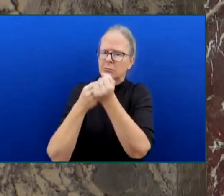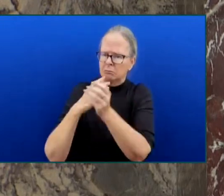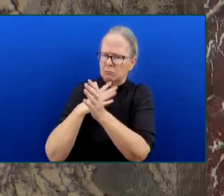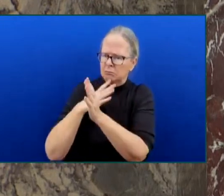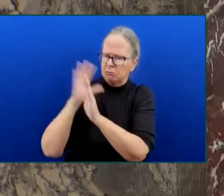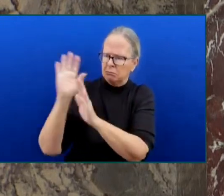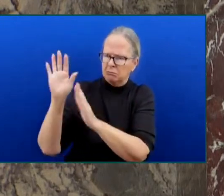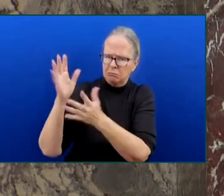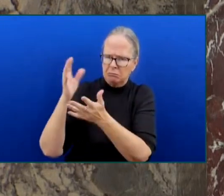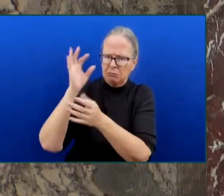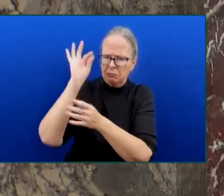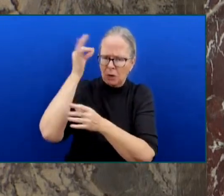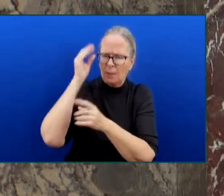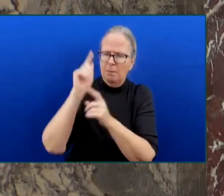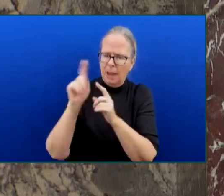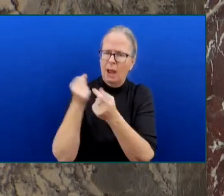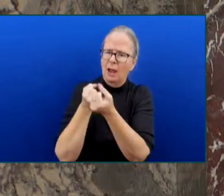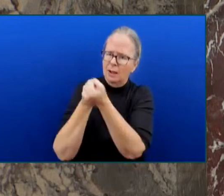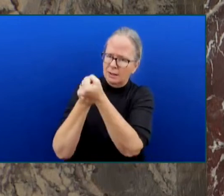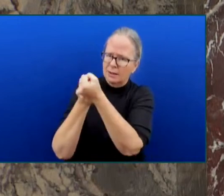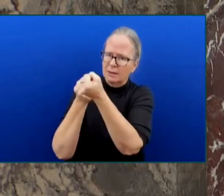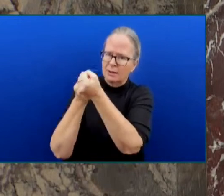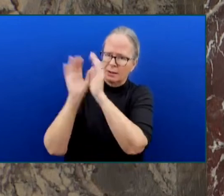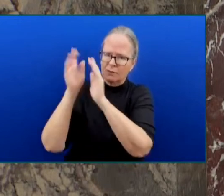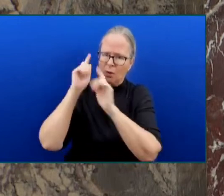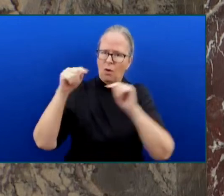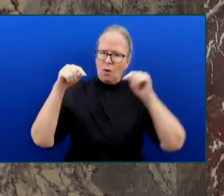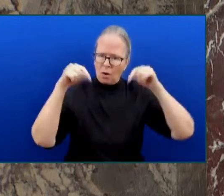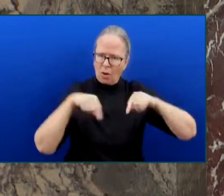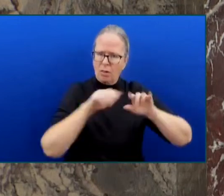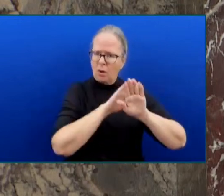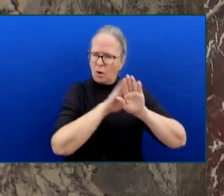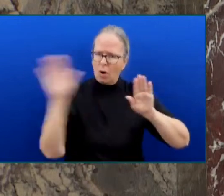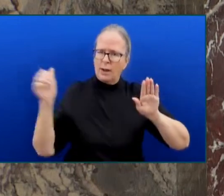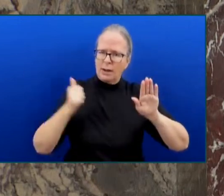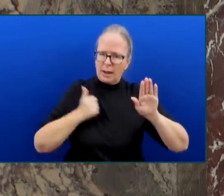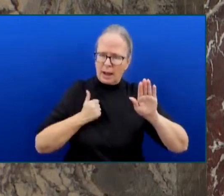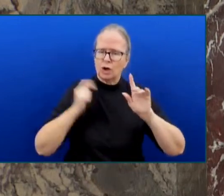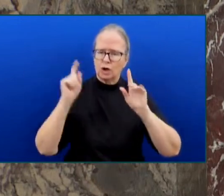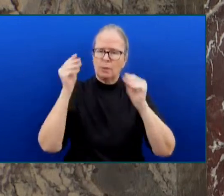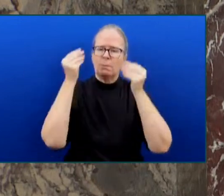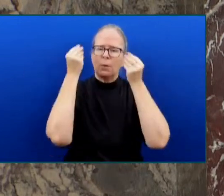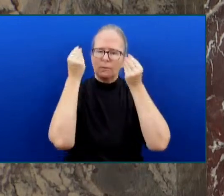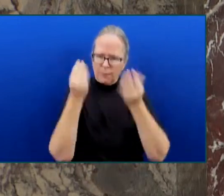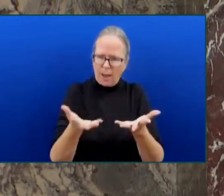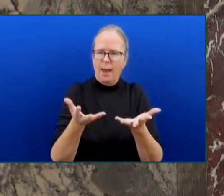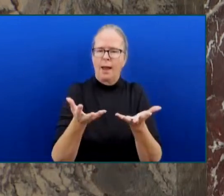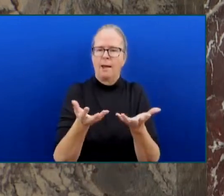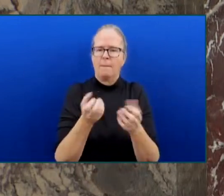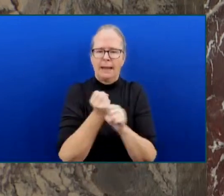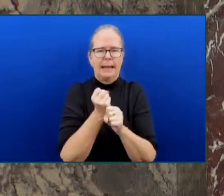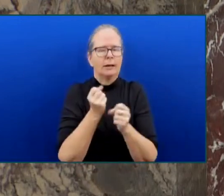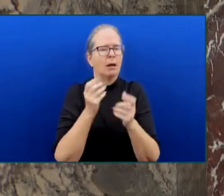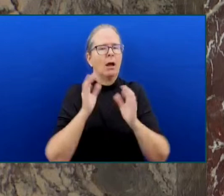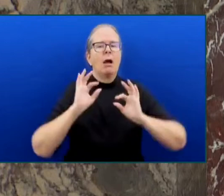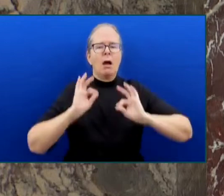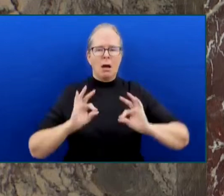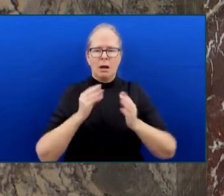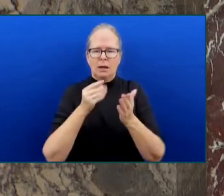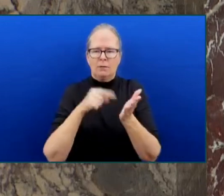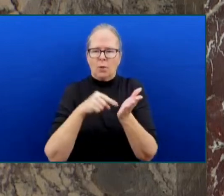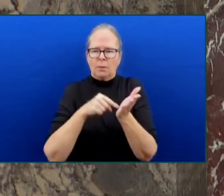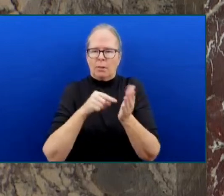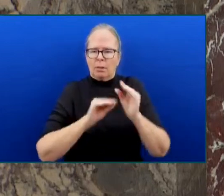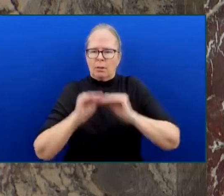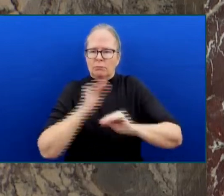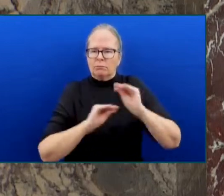that is to help us make it more affordable for British Columbians to make the choices we know they want to make. We're not going to stop this work, no matter what the